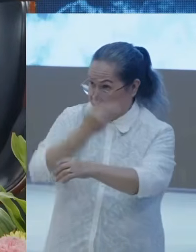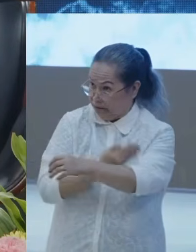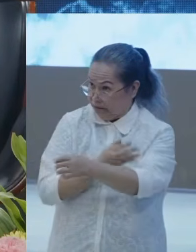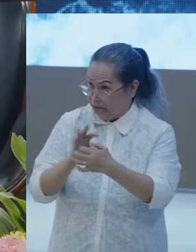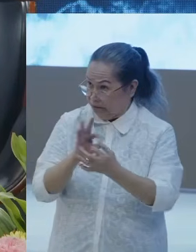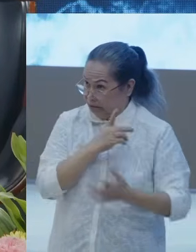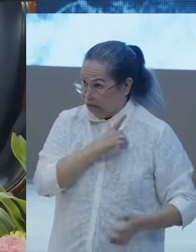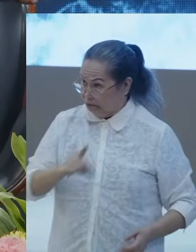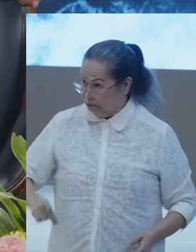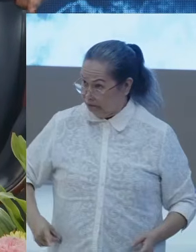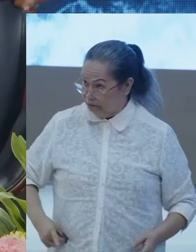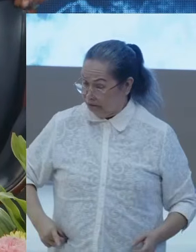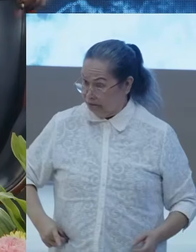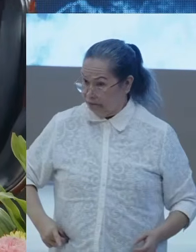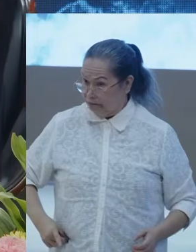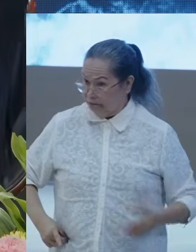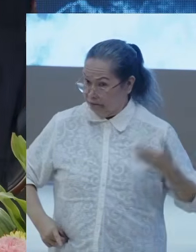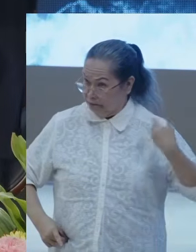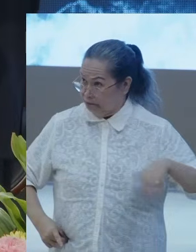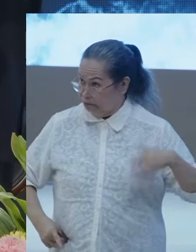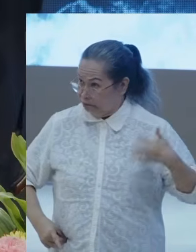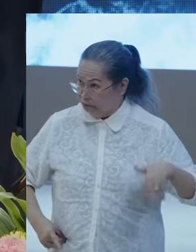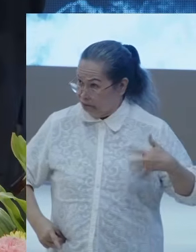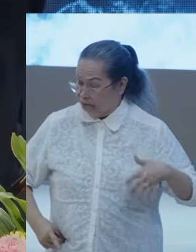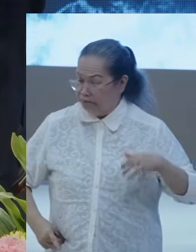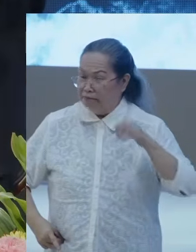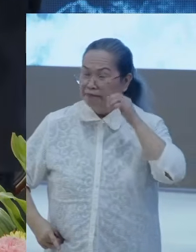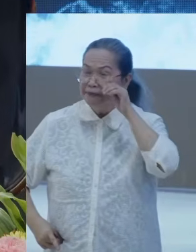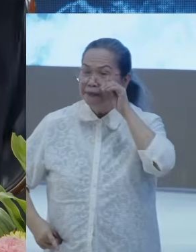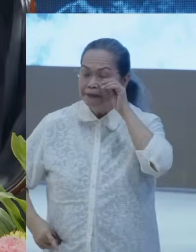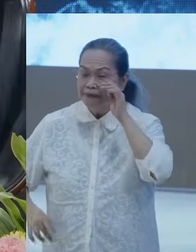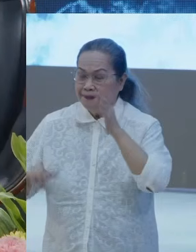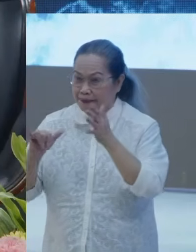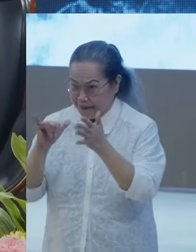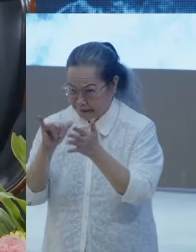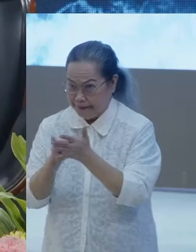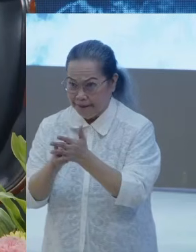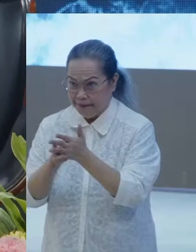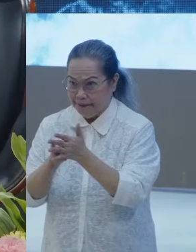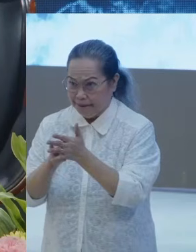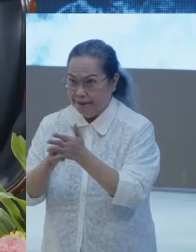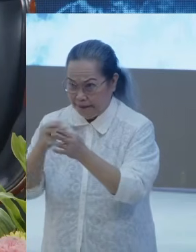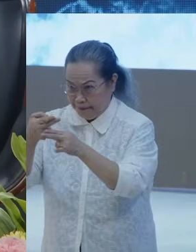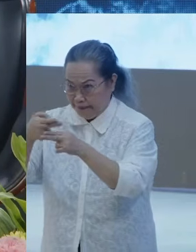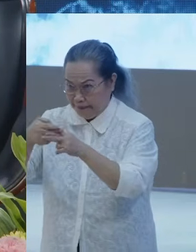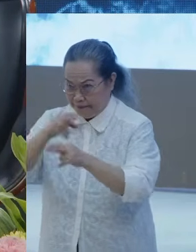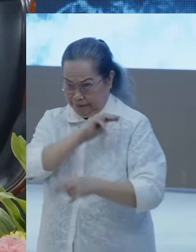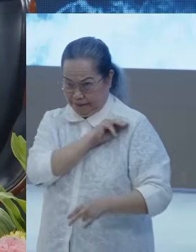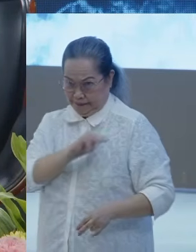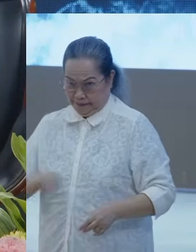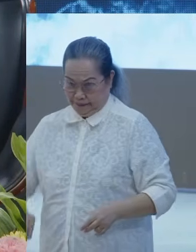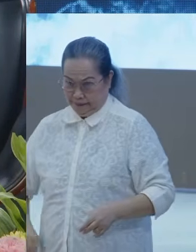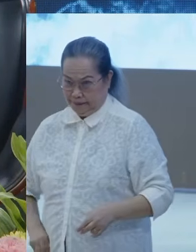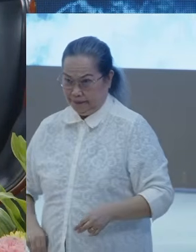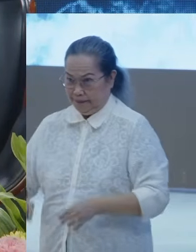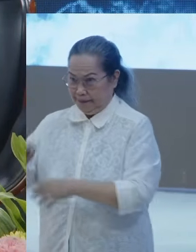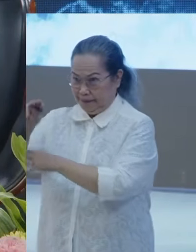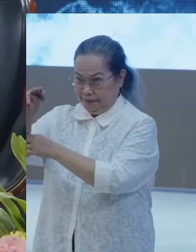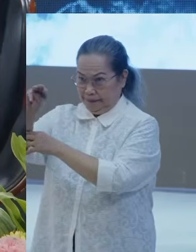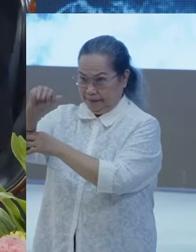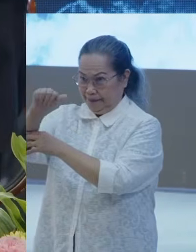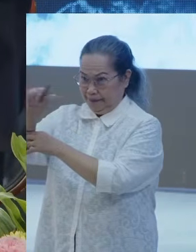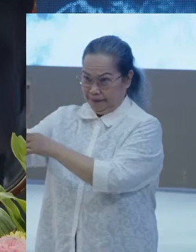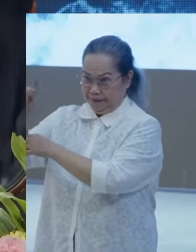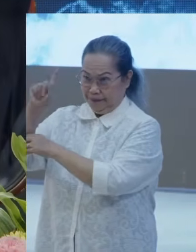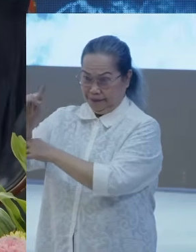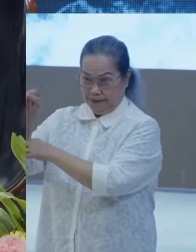David? Son of David. Yan po ang bansag sa Messiah. Sa Matthew 1:1, ang sabi